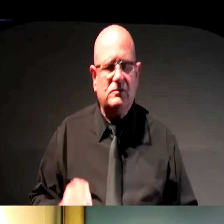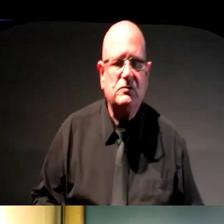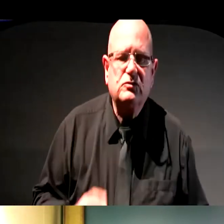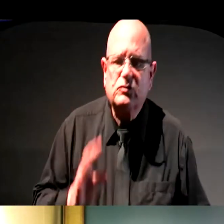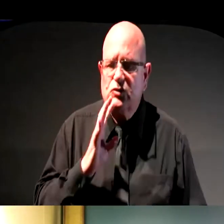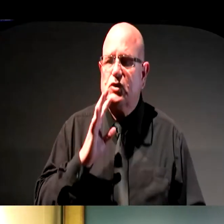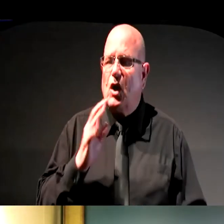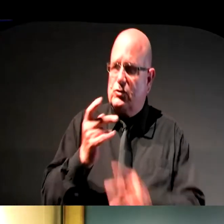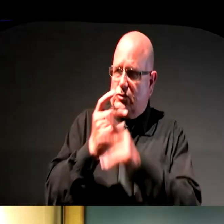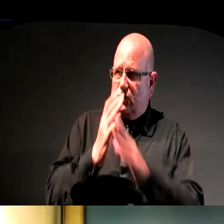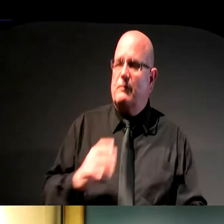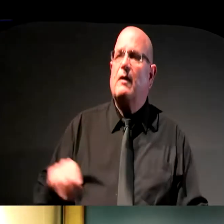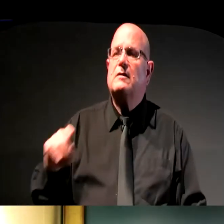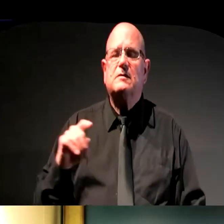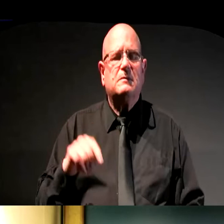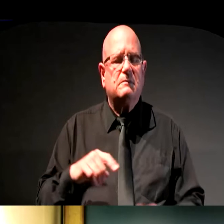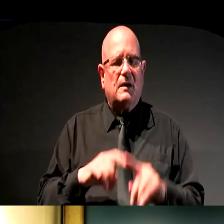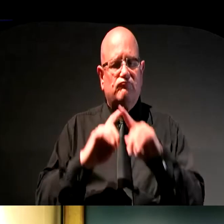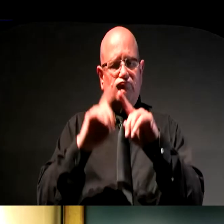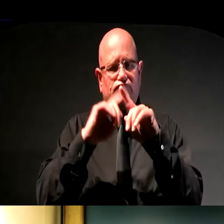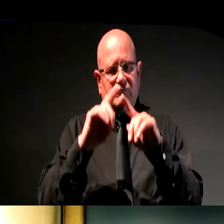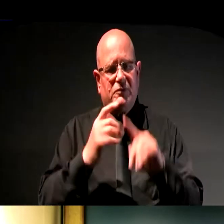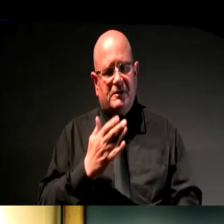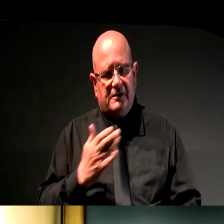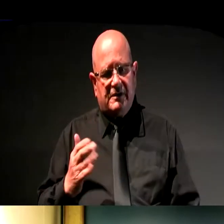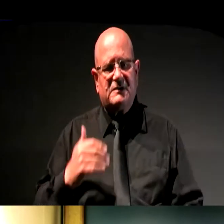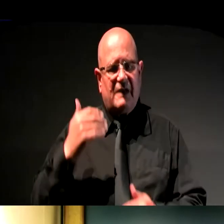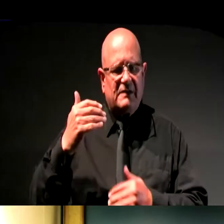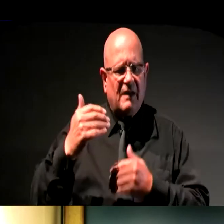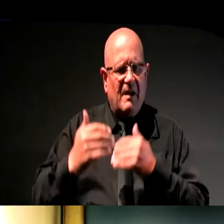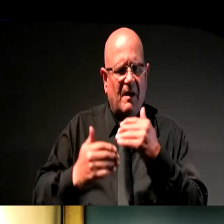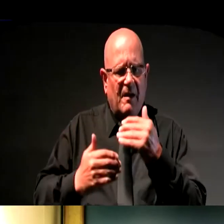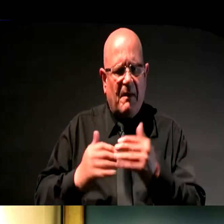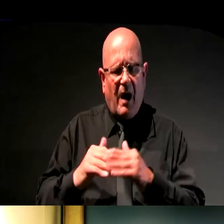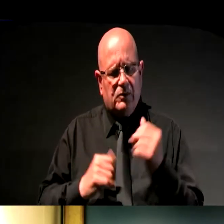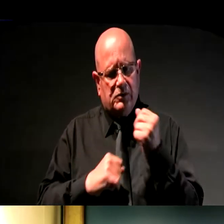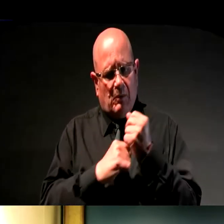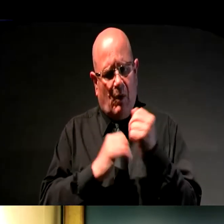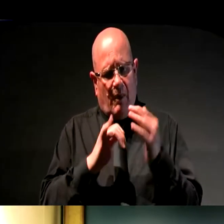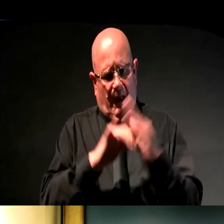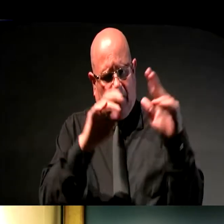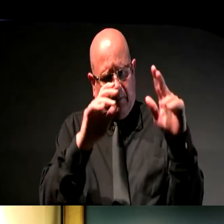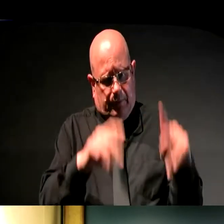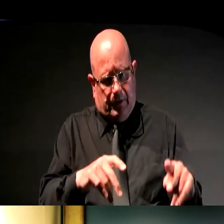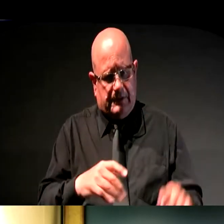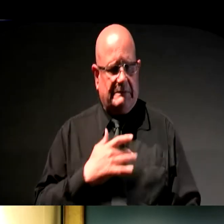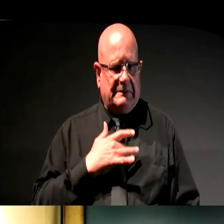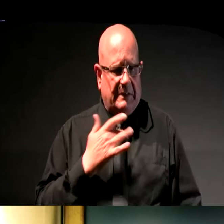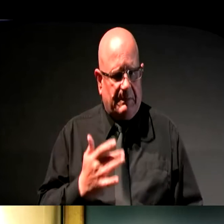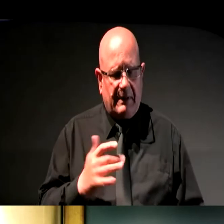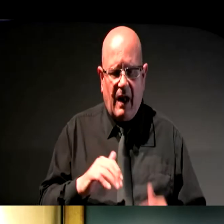to supervisors about some best next steps. Like, how would you support this person, this employee? How would